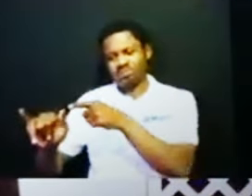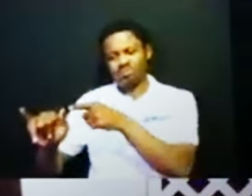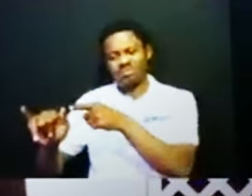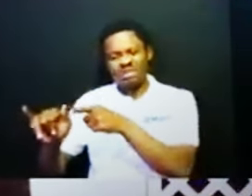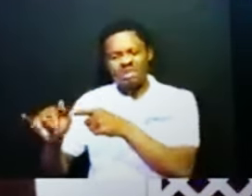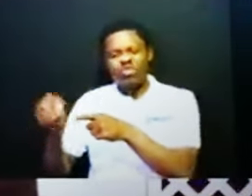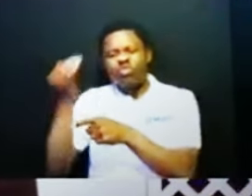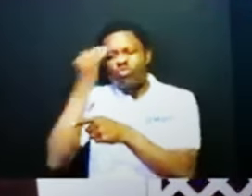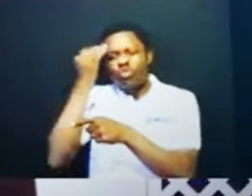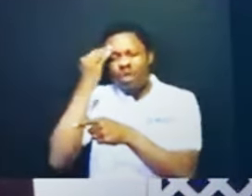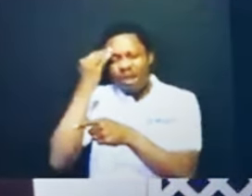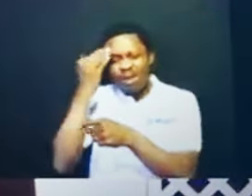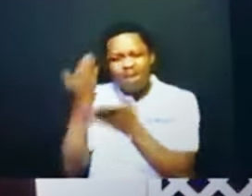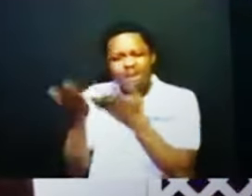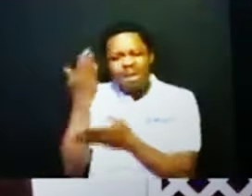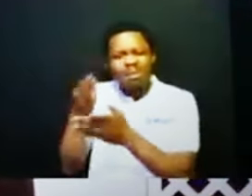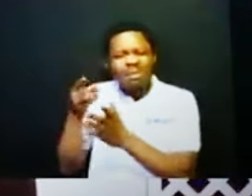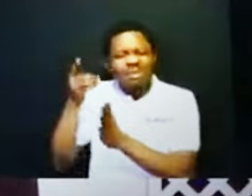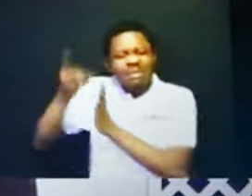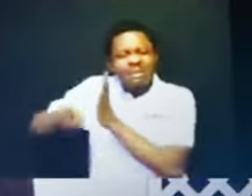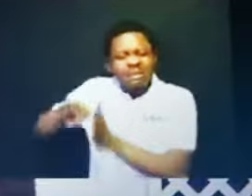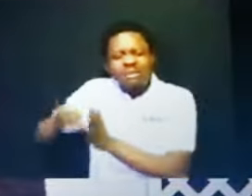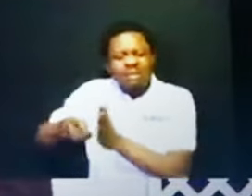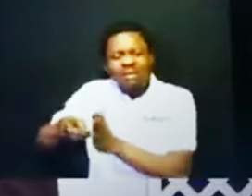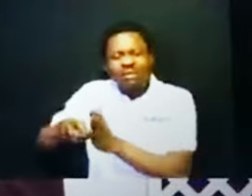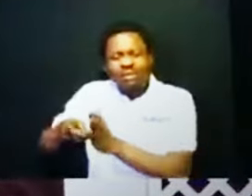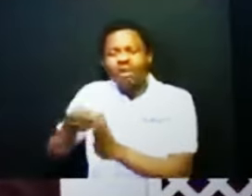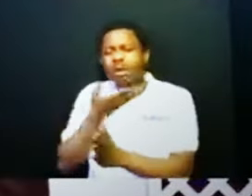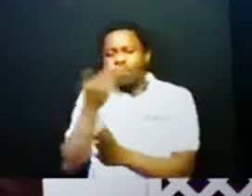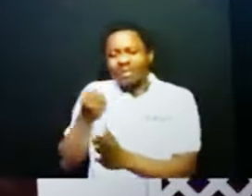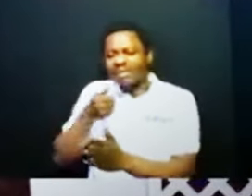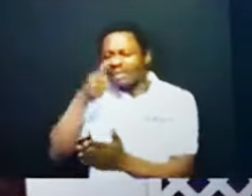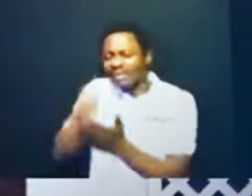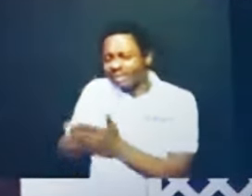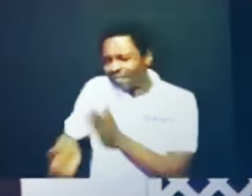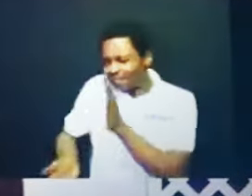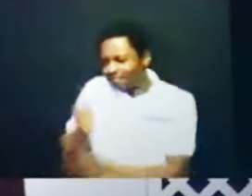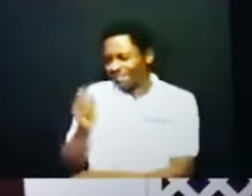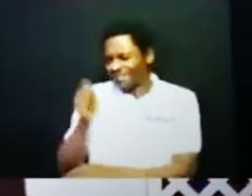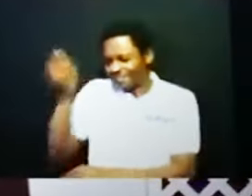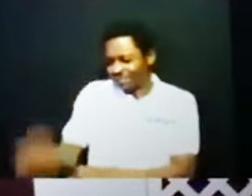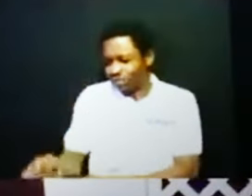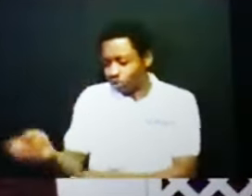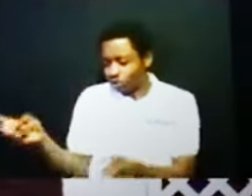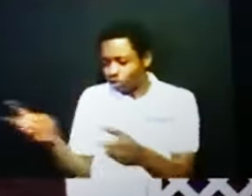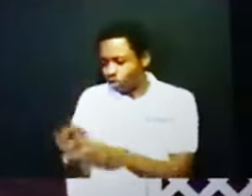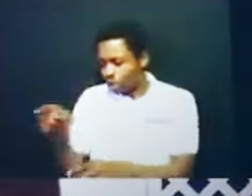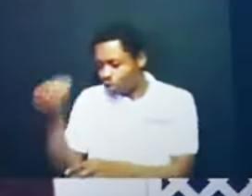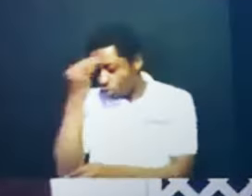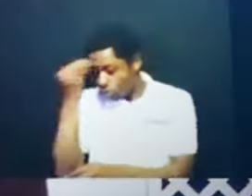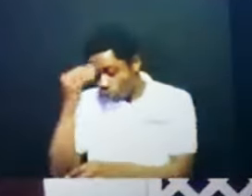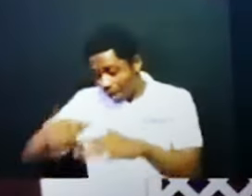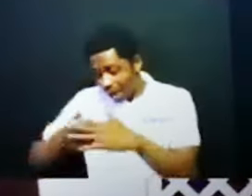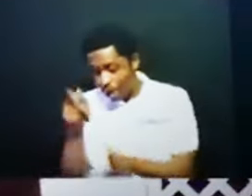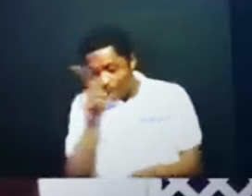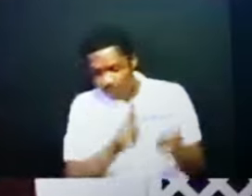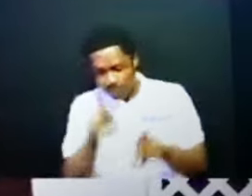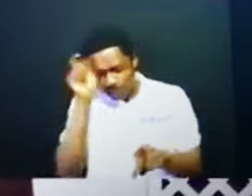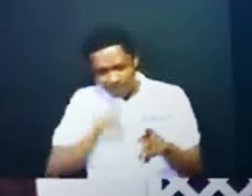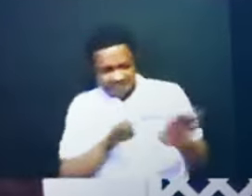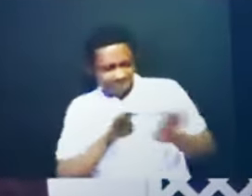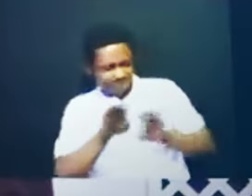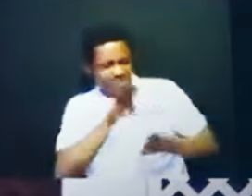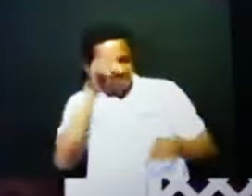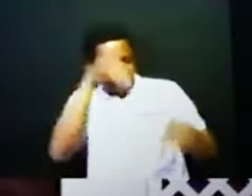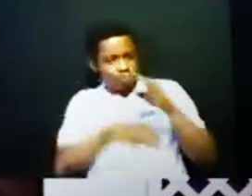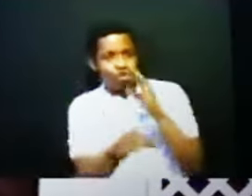how people ought to behave, conduct themselves in the household of God.